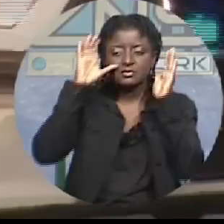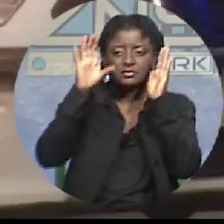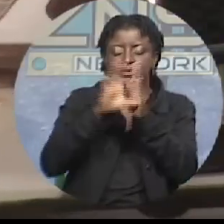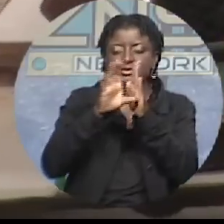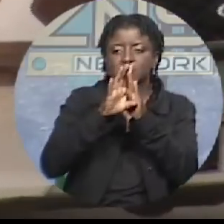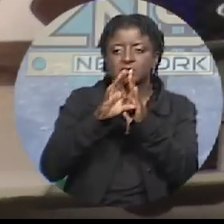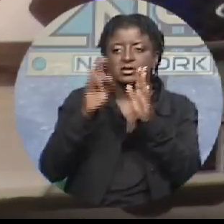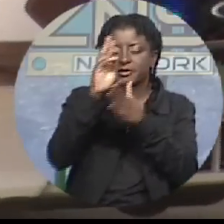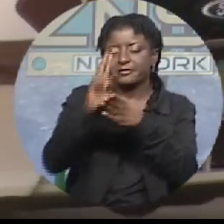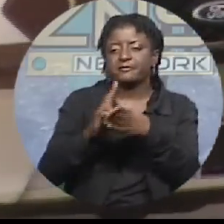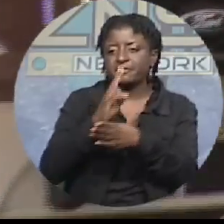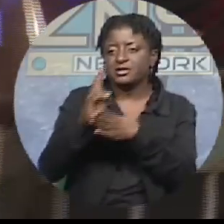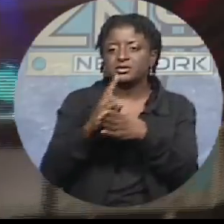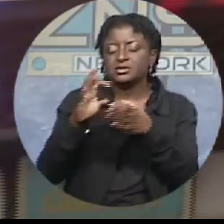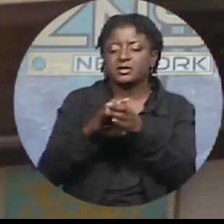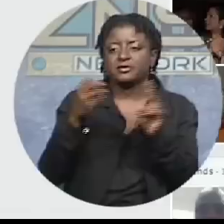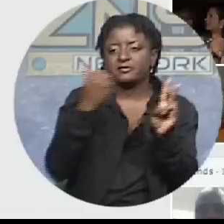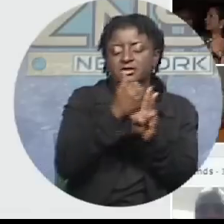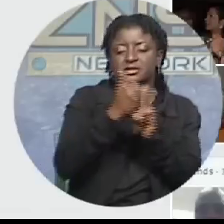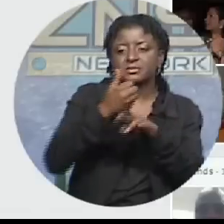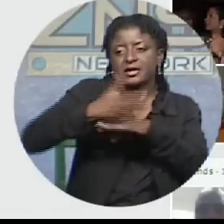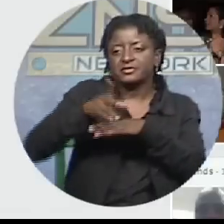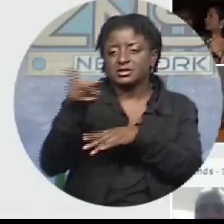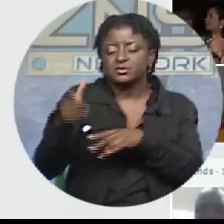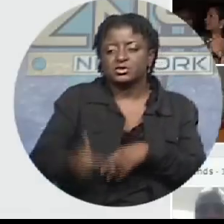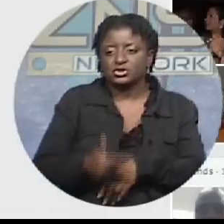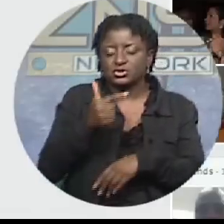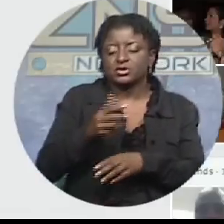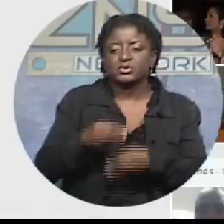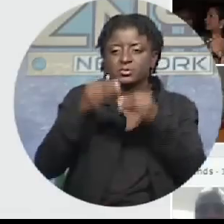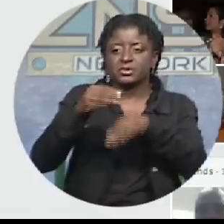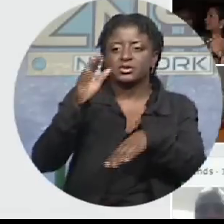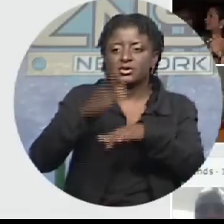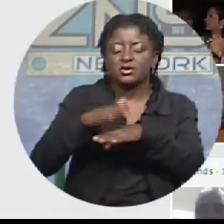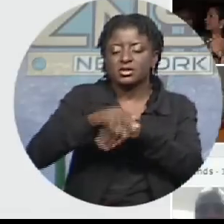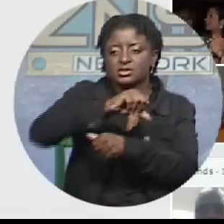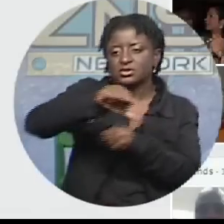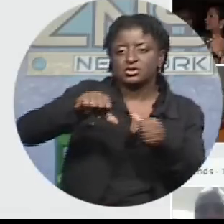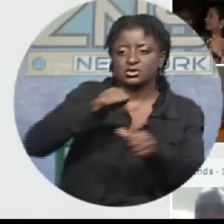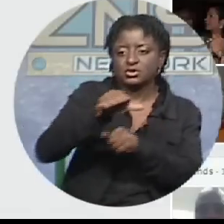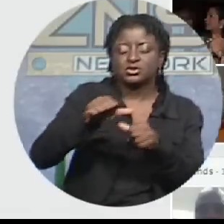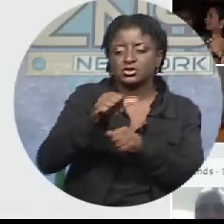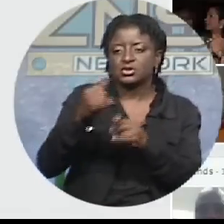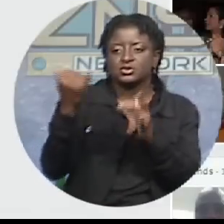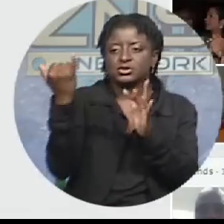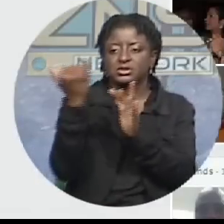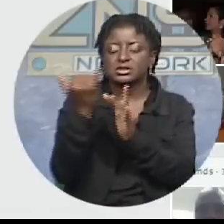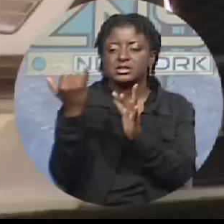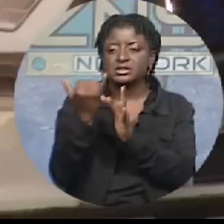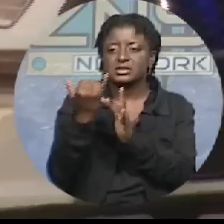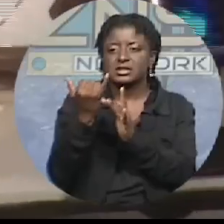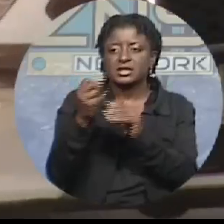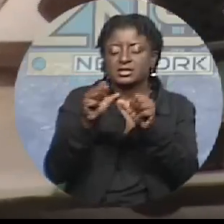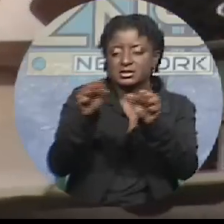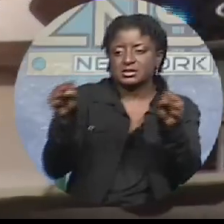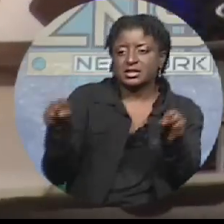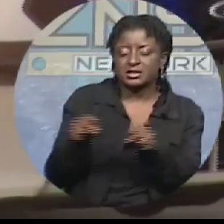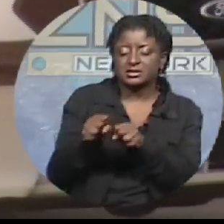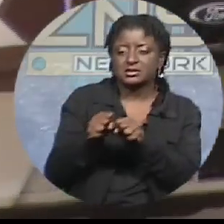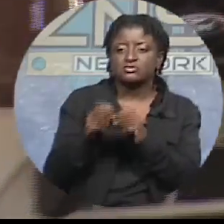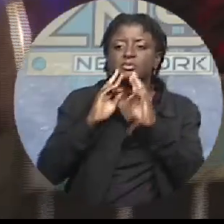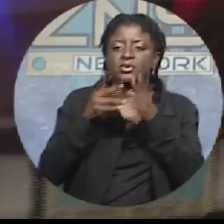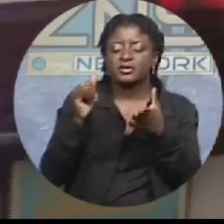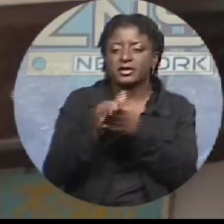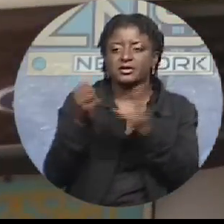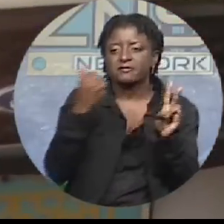victim after he was shot taking his last breath was plastered on social media sites shortly after the incident occurred. It was reported that the